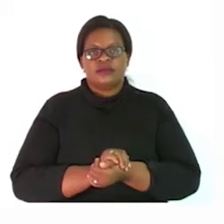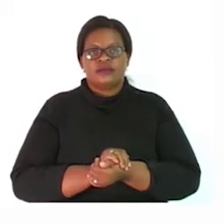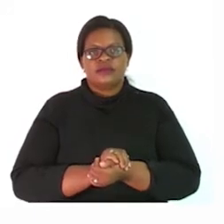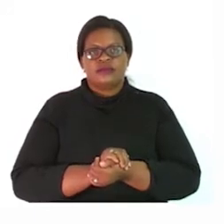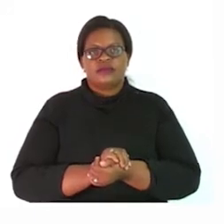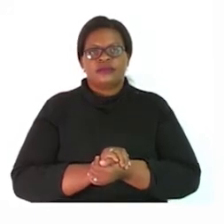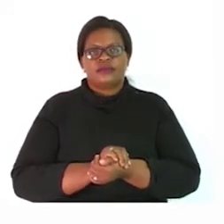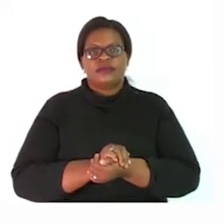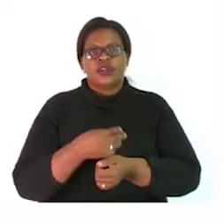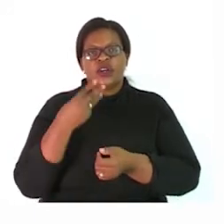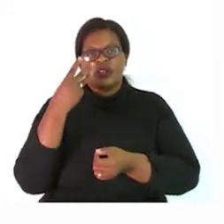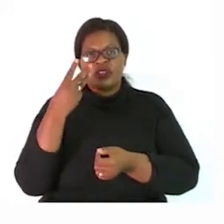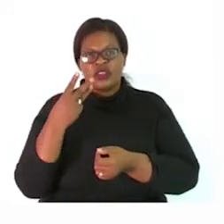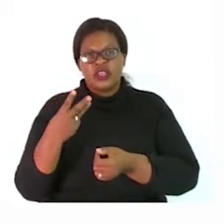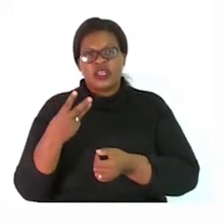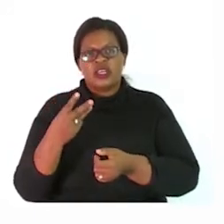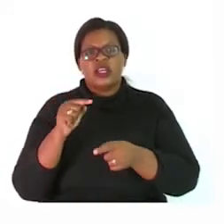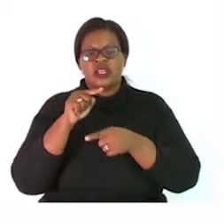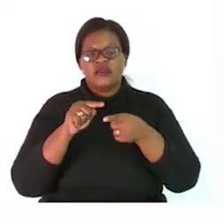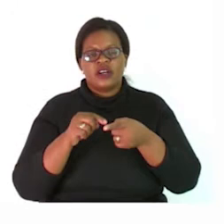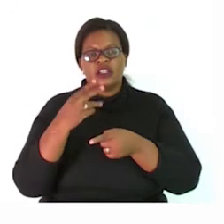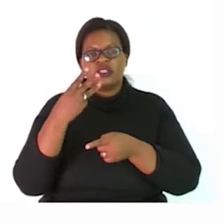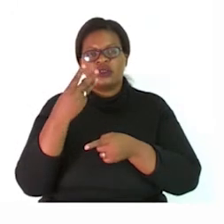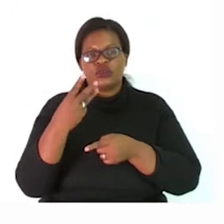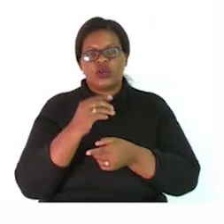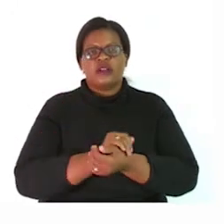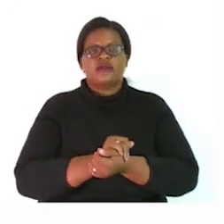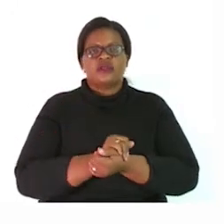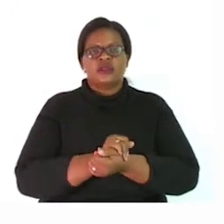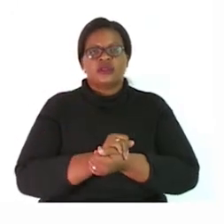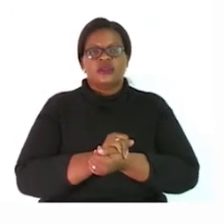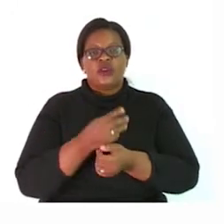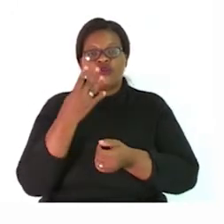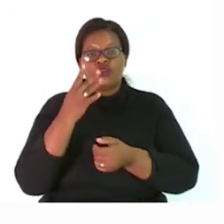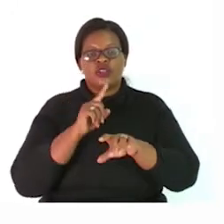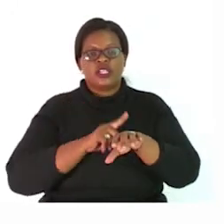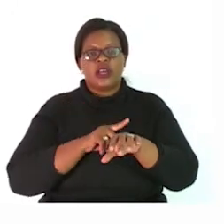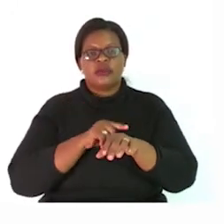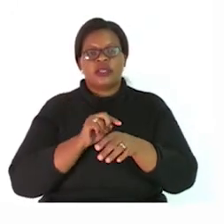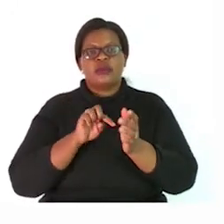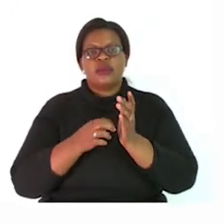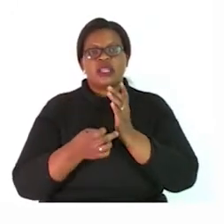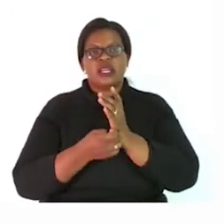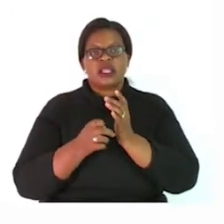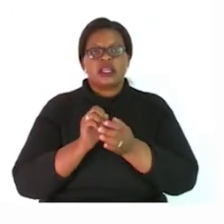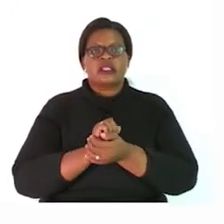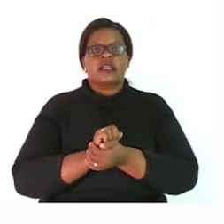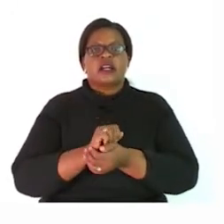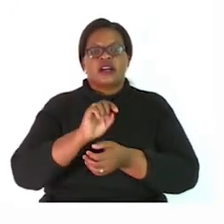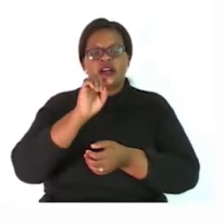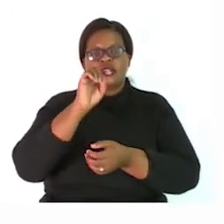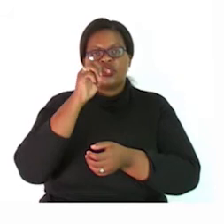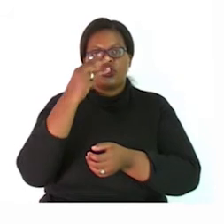We divide 3 into 12. 3 divided into 12 4 times. No